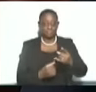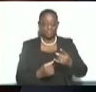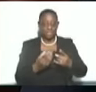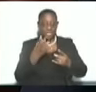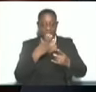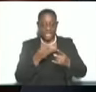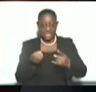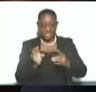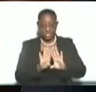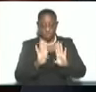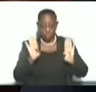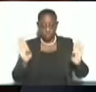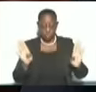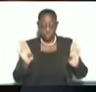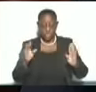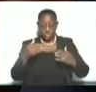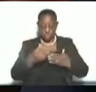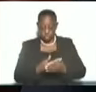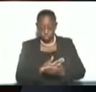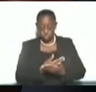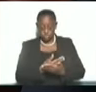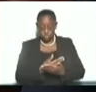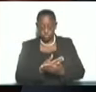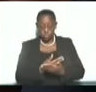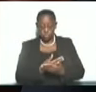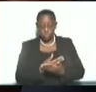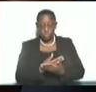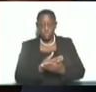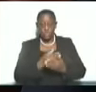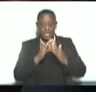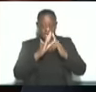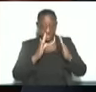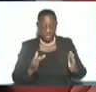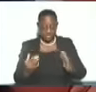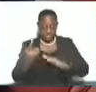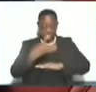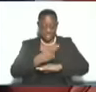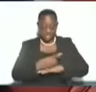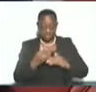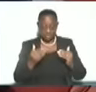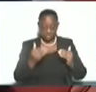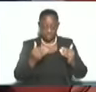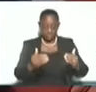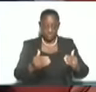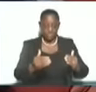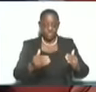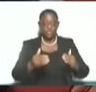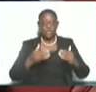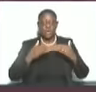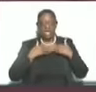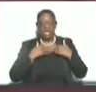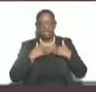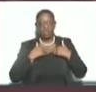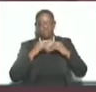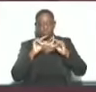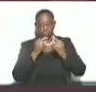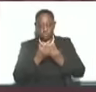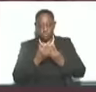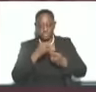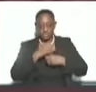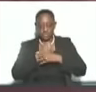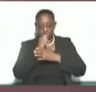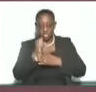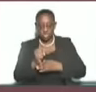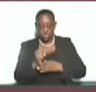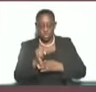pages turn to open a new legislative agenda for the country, help steering government in the right direction, is a group of millennials working to ensure that